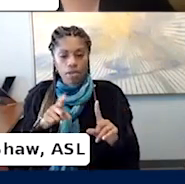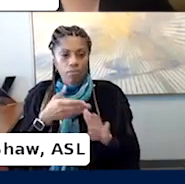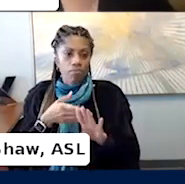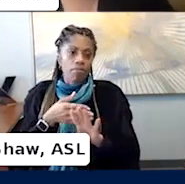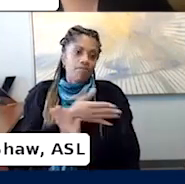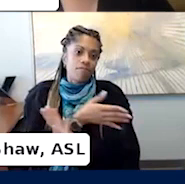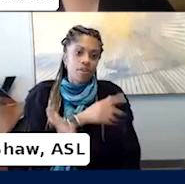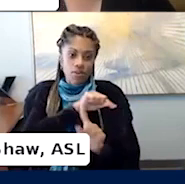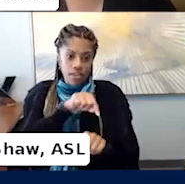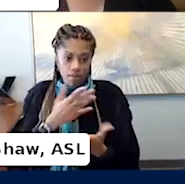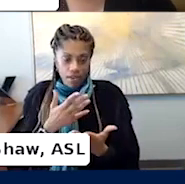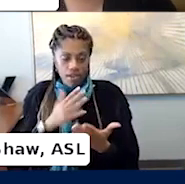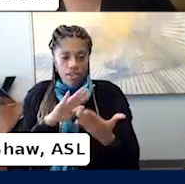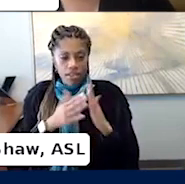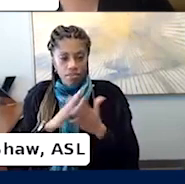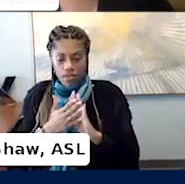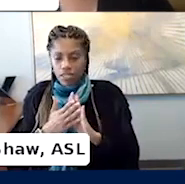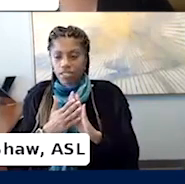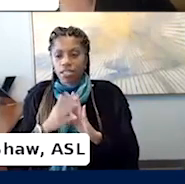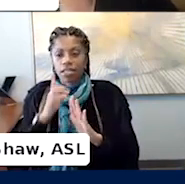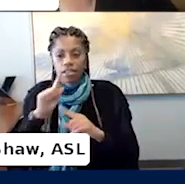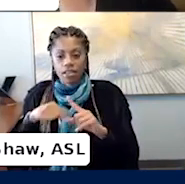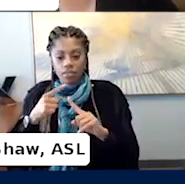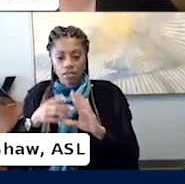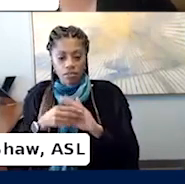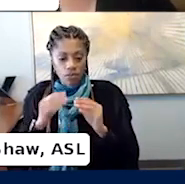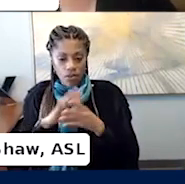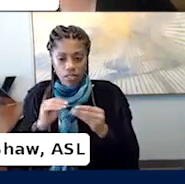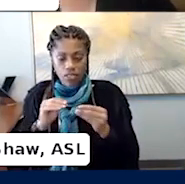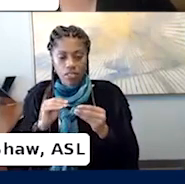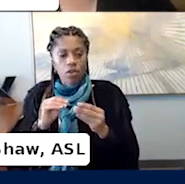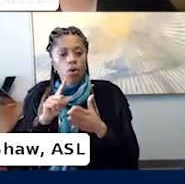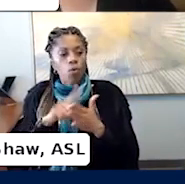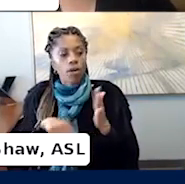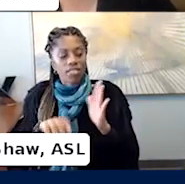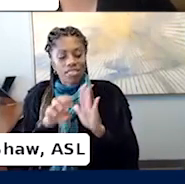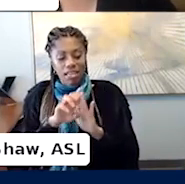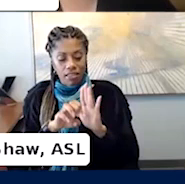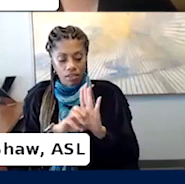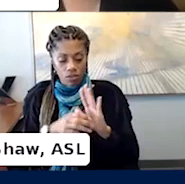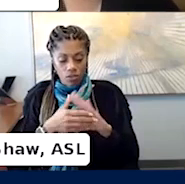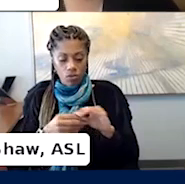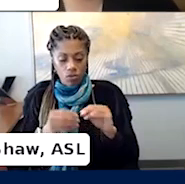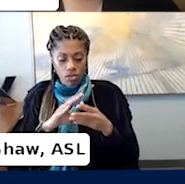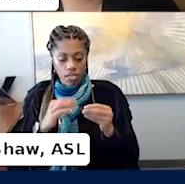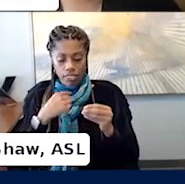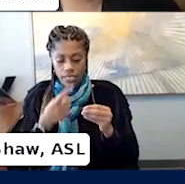that, in communities thinking about story and connection. What does ethical storytelling mean to you?